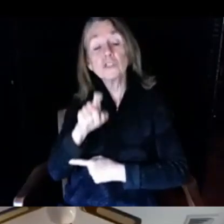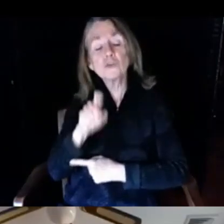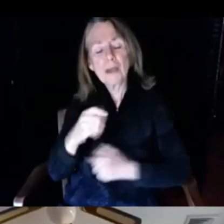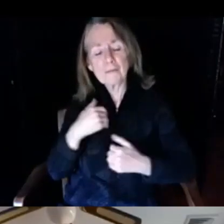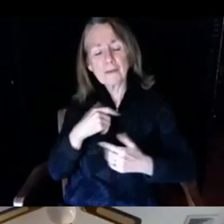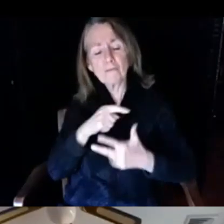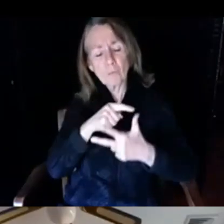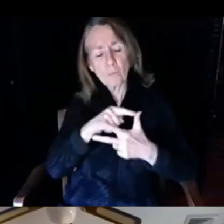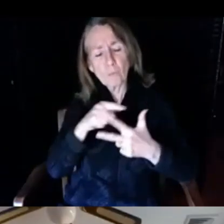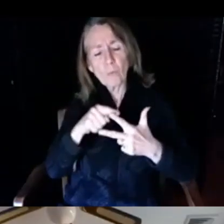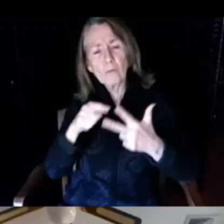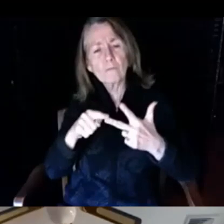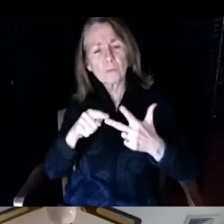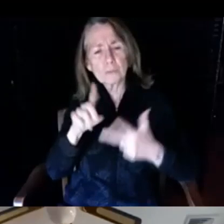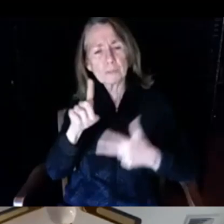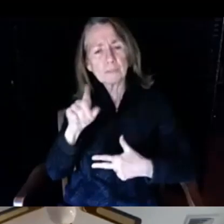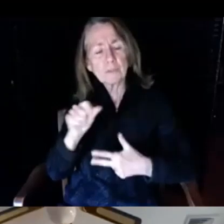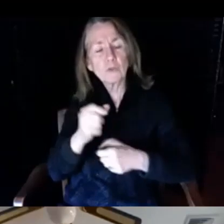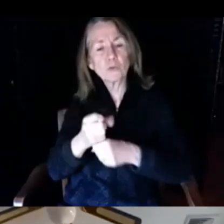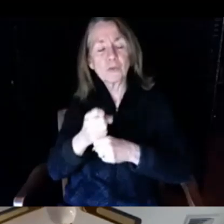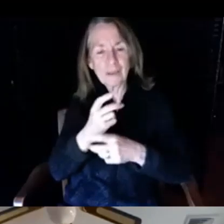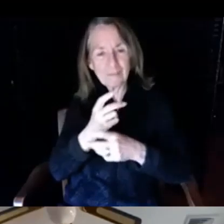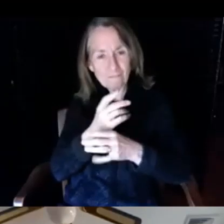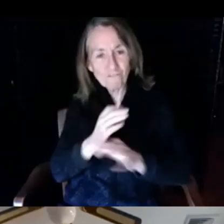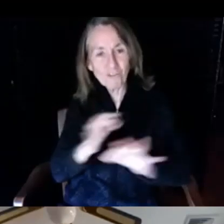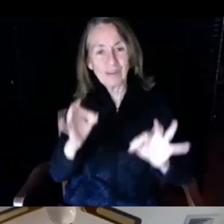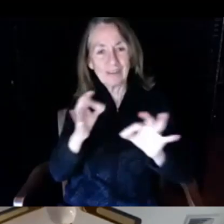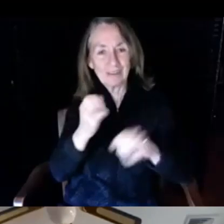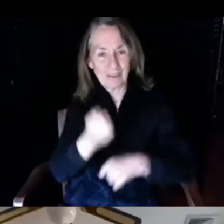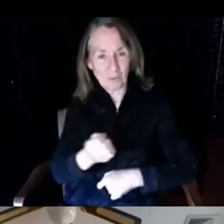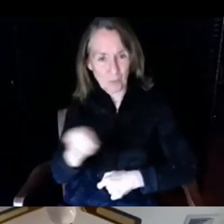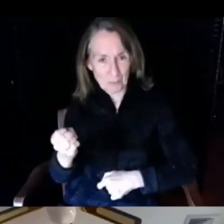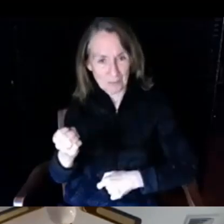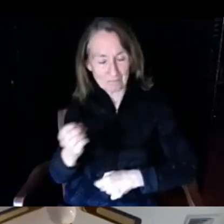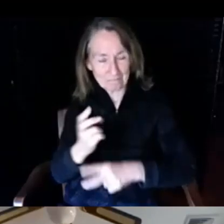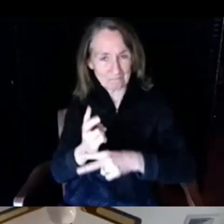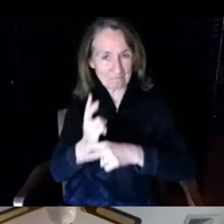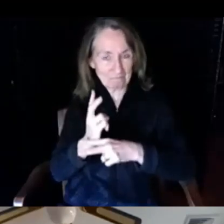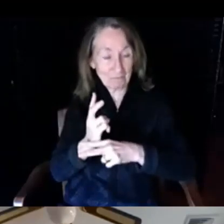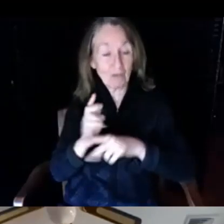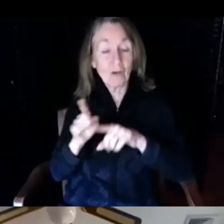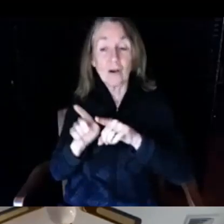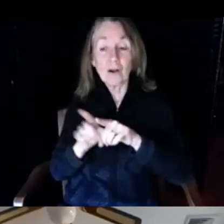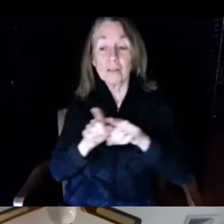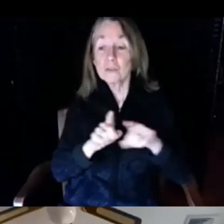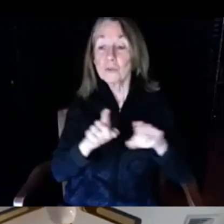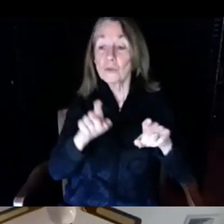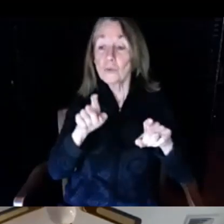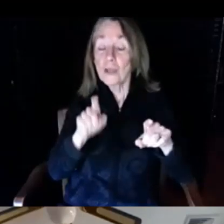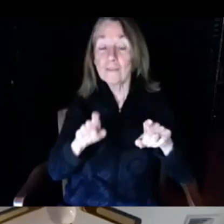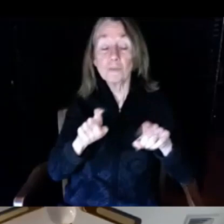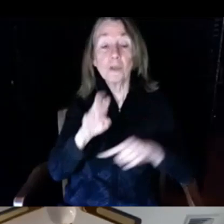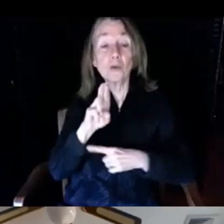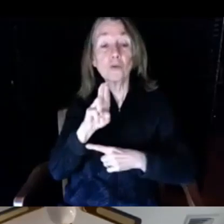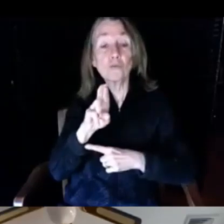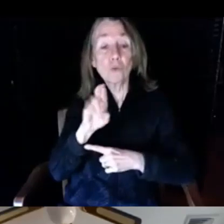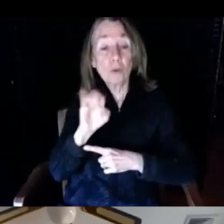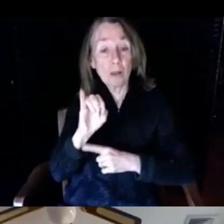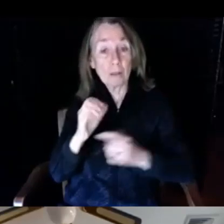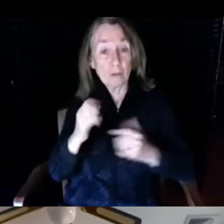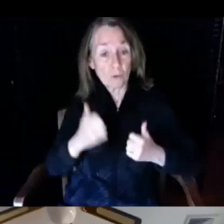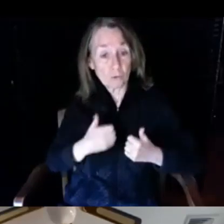program to get free equipment. You also have to be a Rhode Island resident, and you have to make less